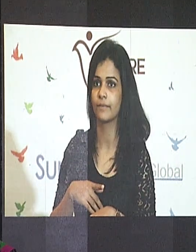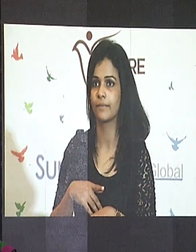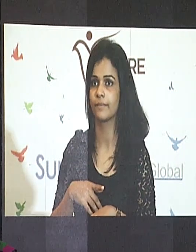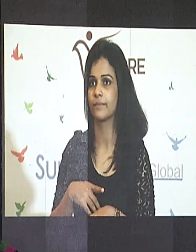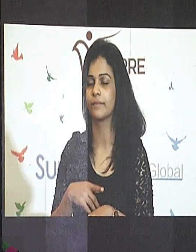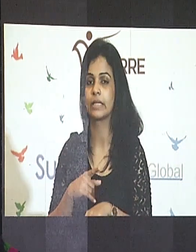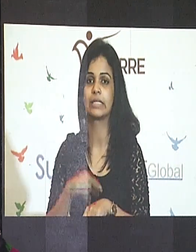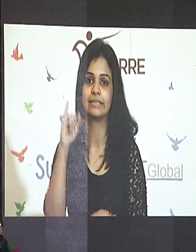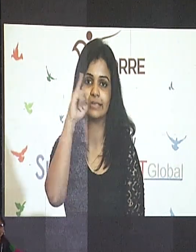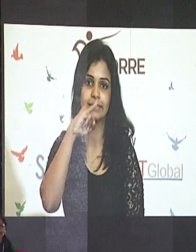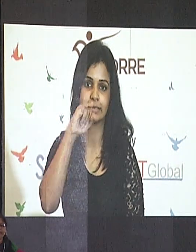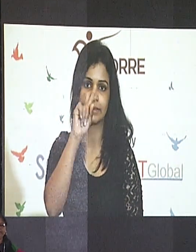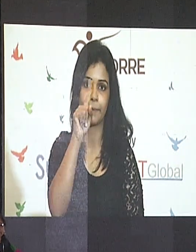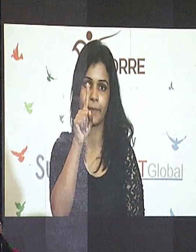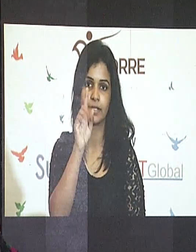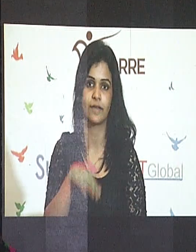6 minutes.